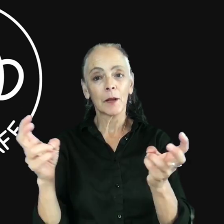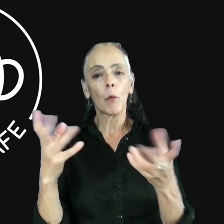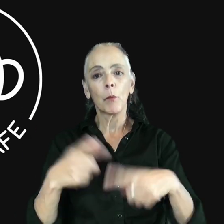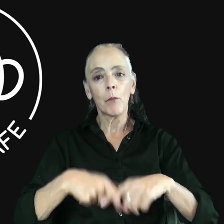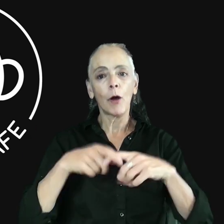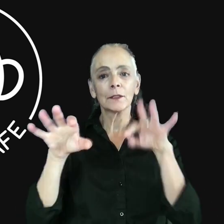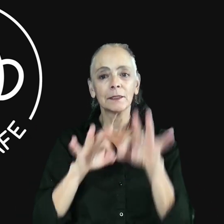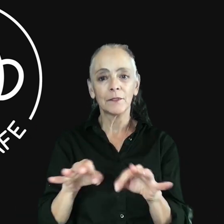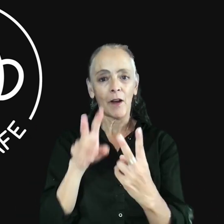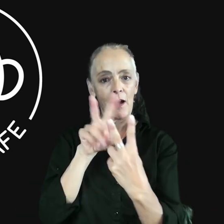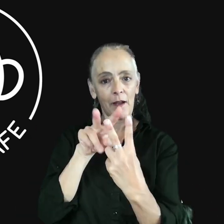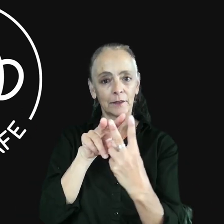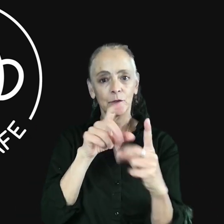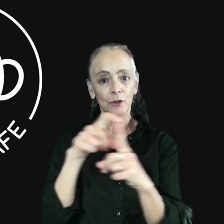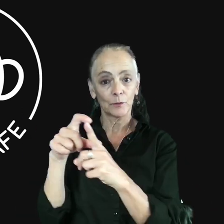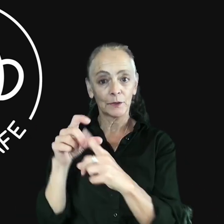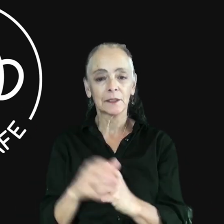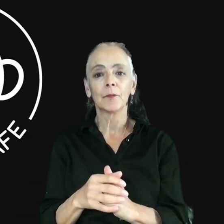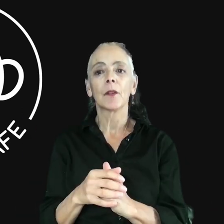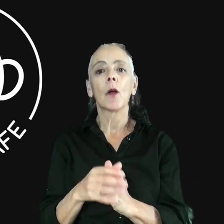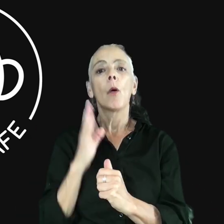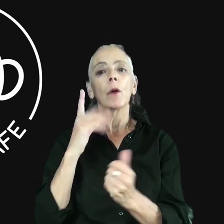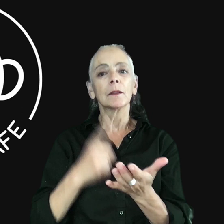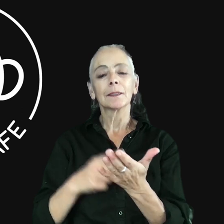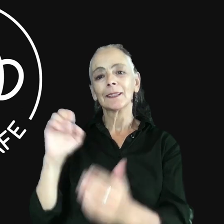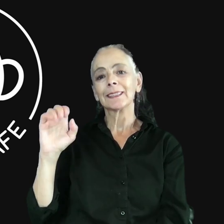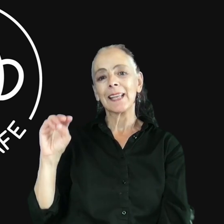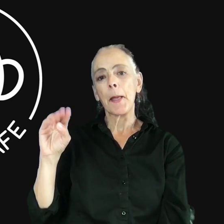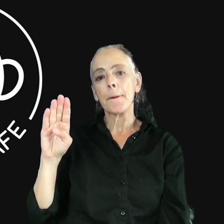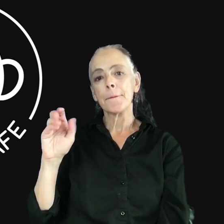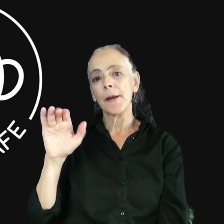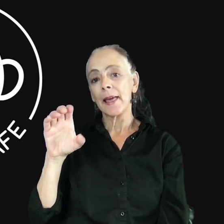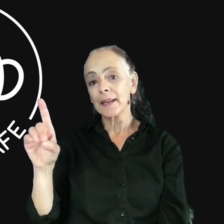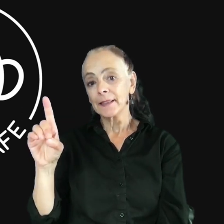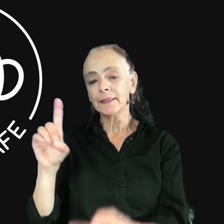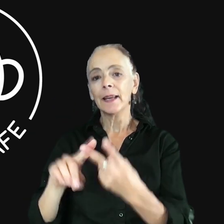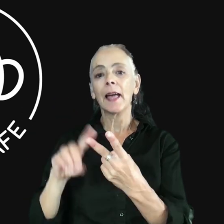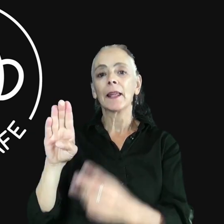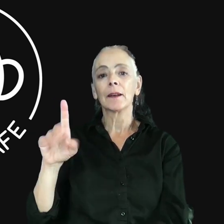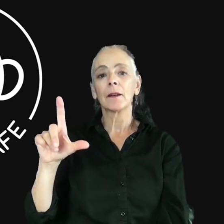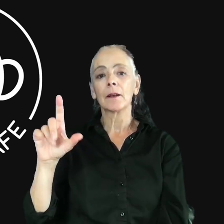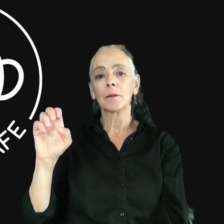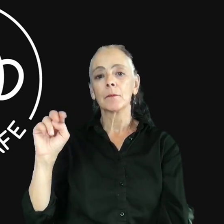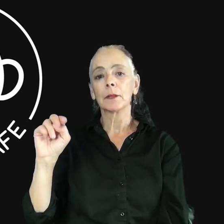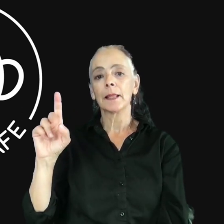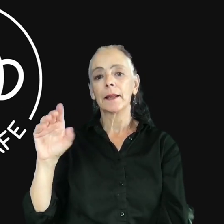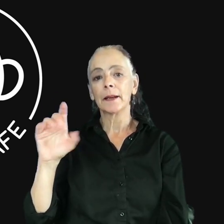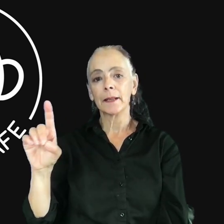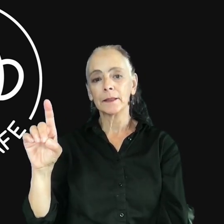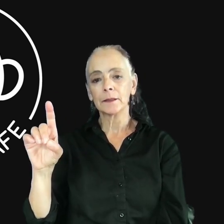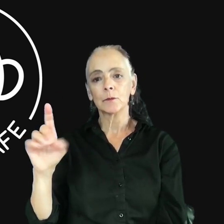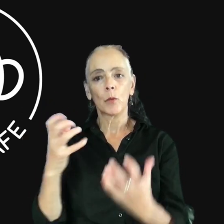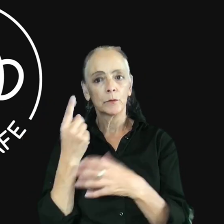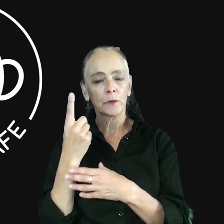define these two terms because we're going to be talking about embedded we're going to be talking about being blended and i want to make sure we understand the difference